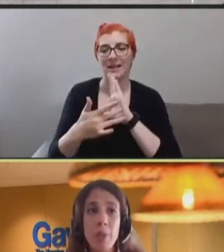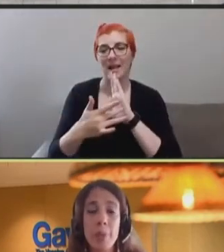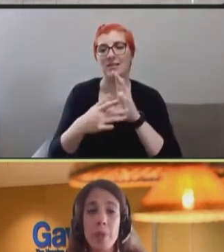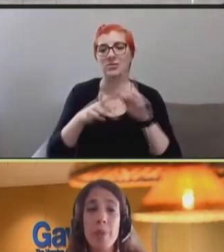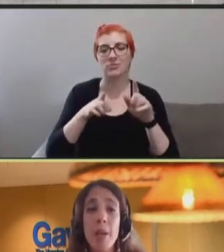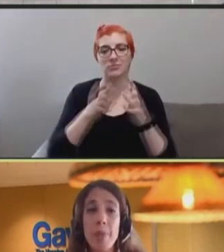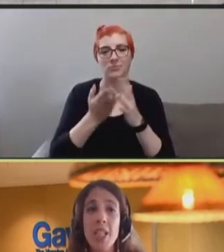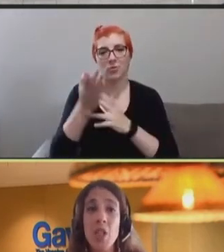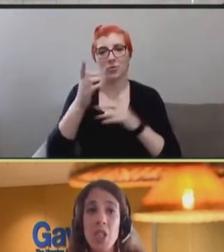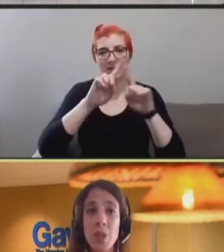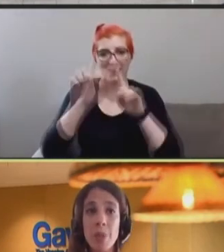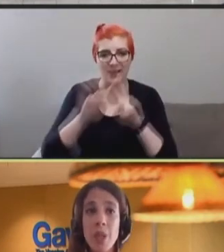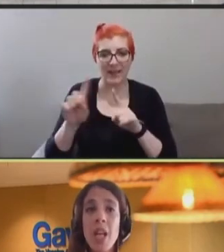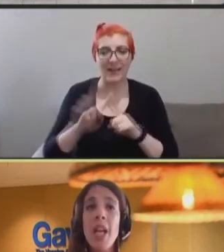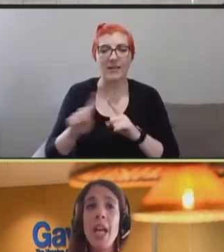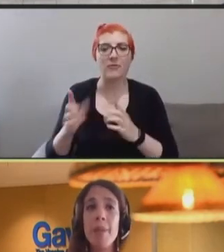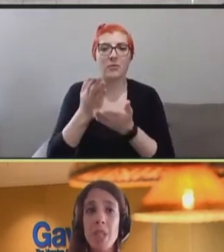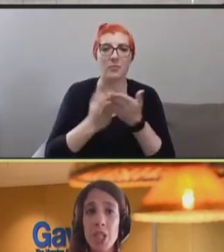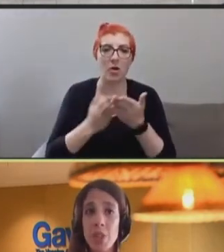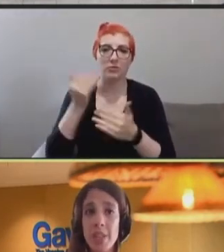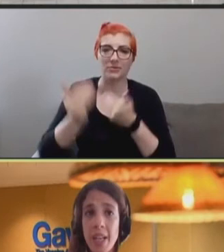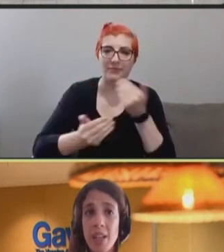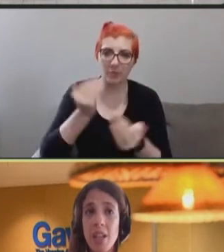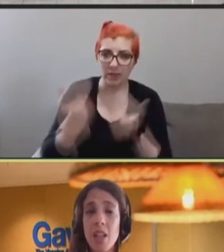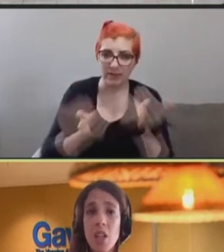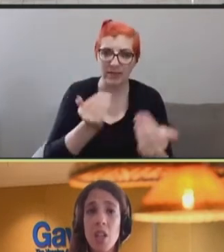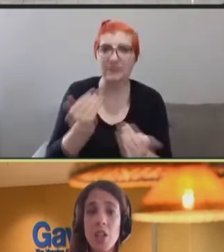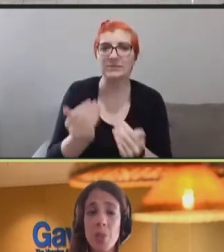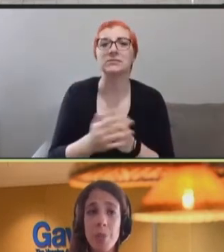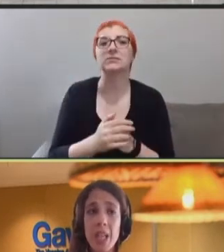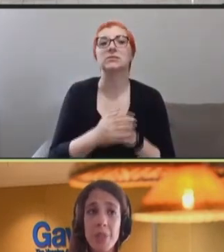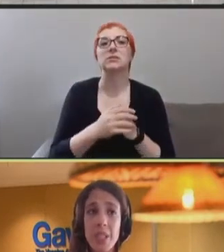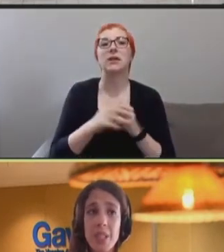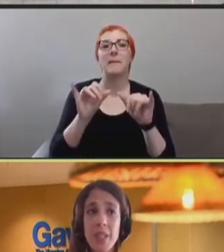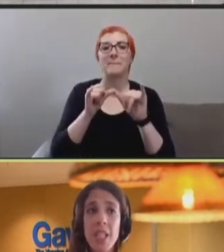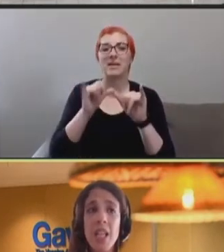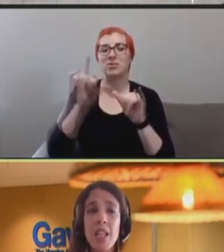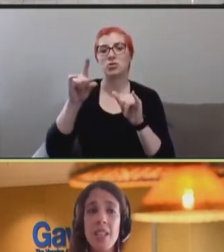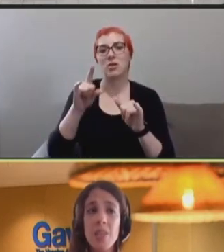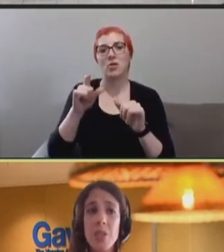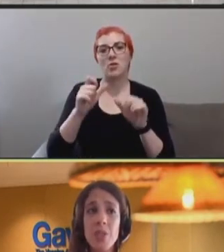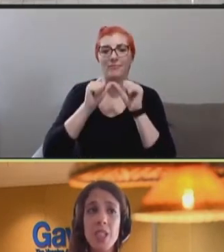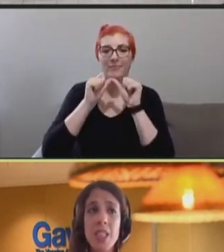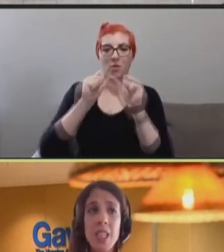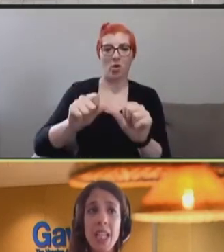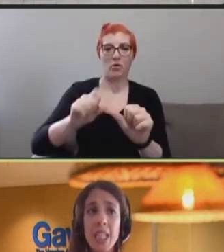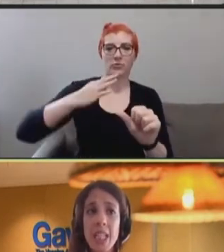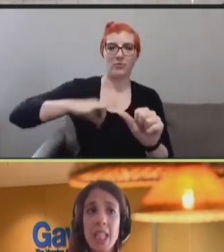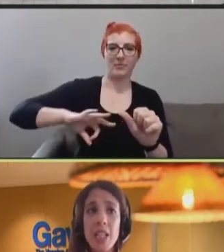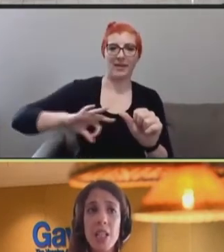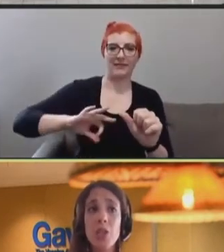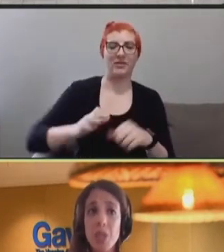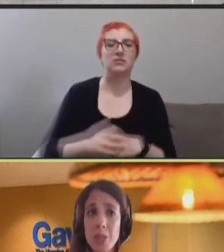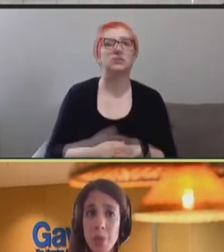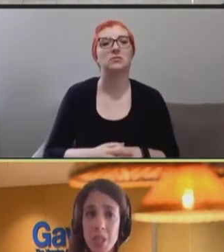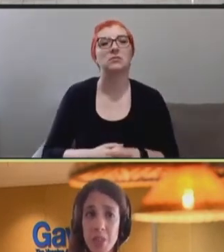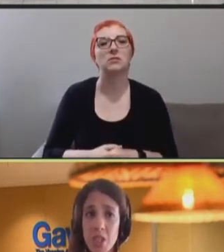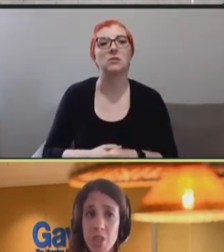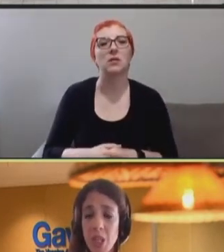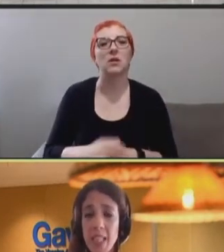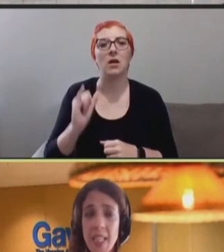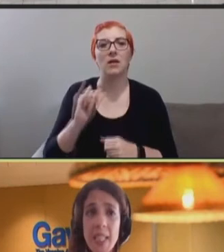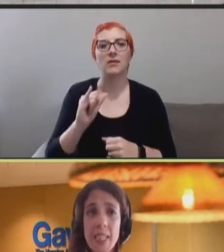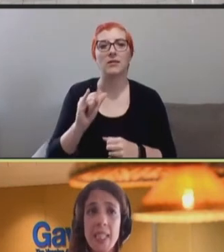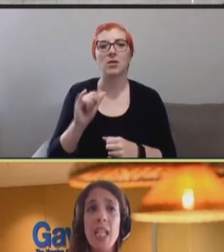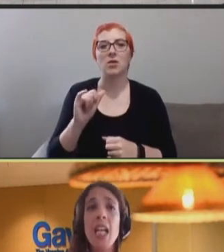product development pipeline continuum and measure their long-term benefits. This resulted in 24